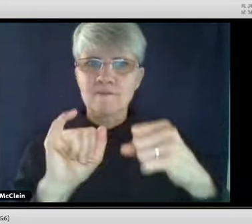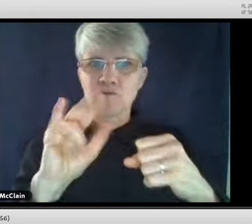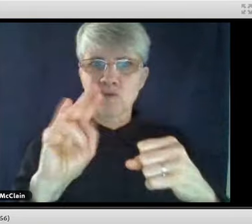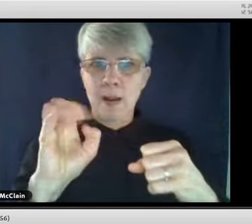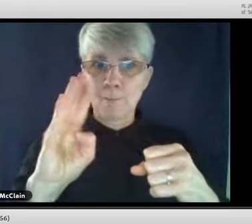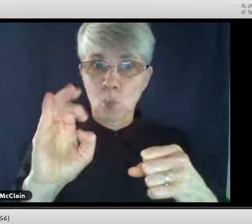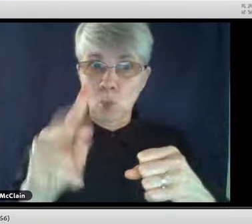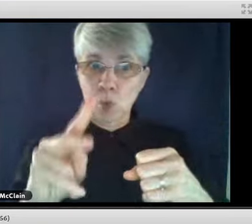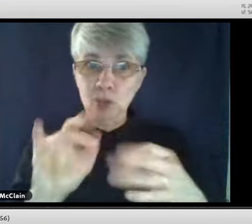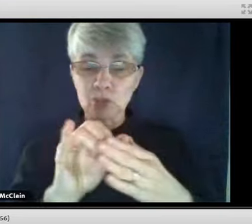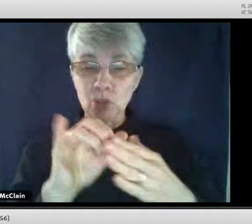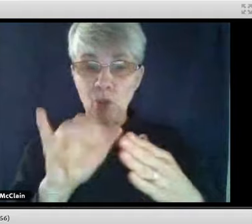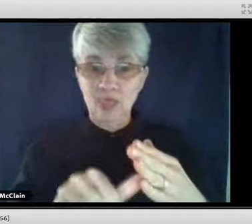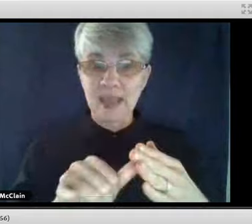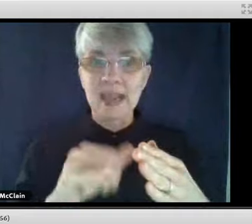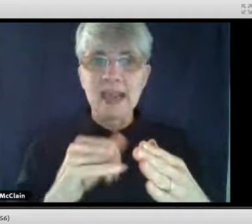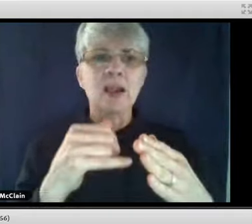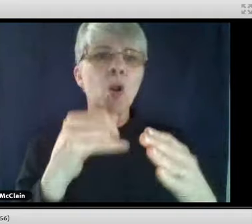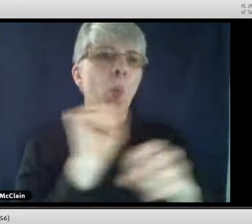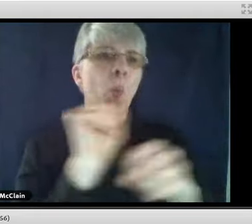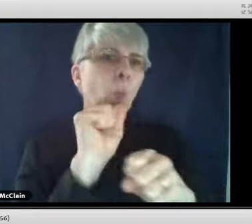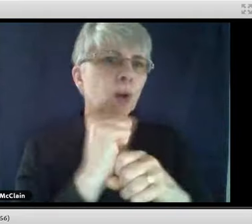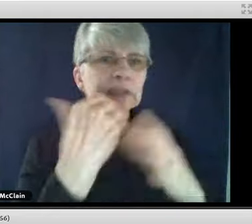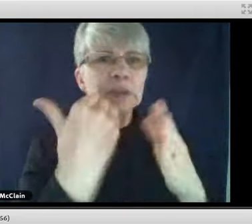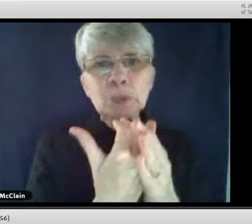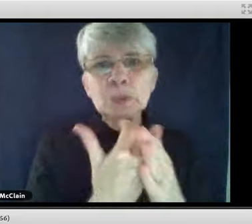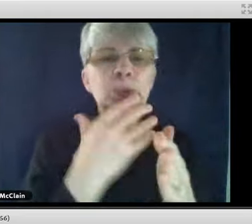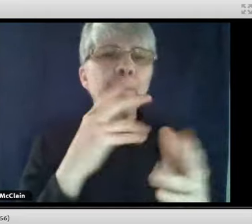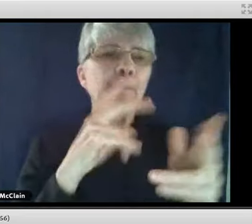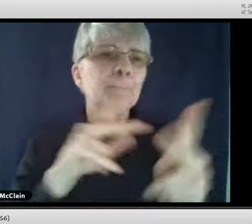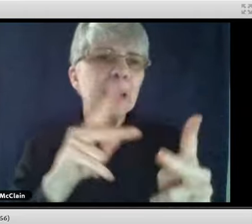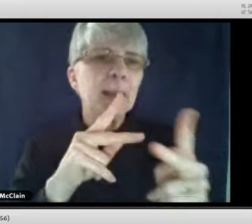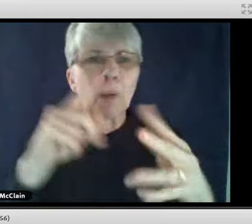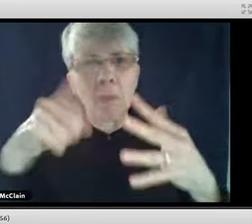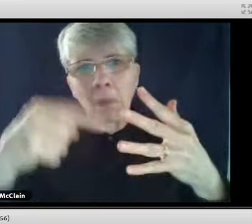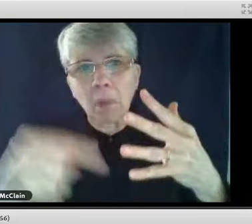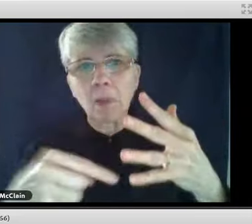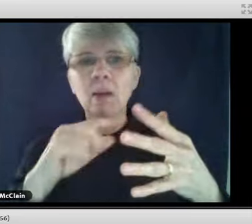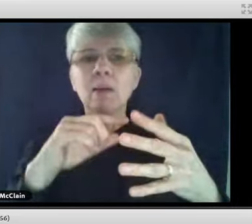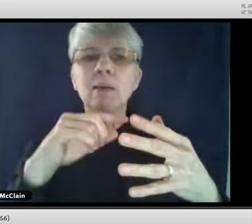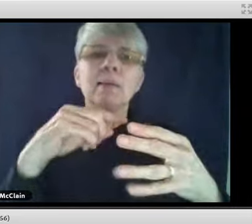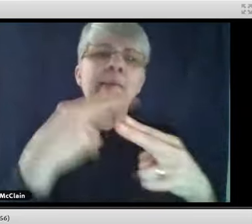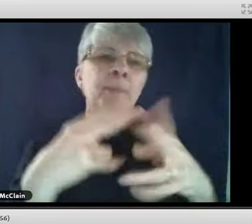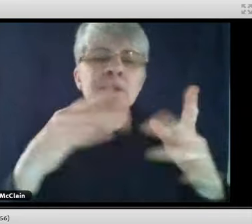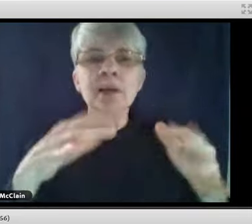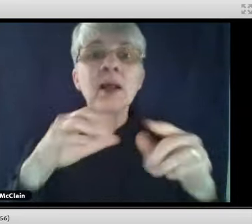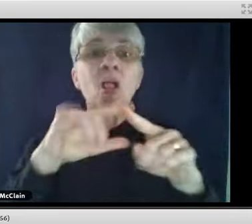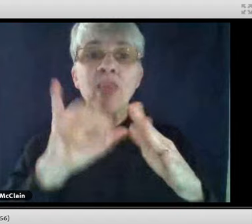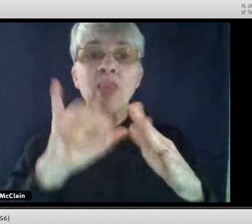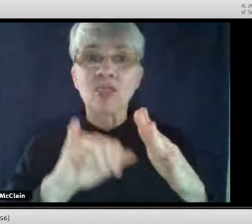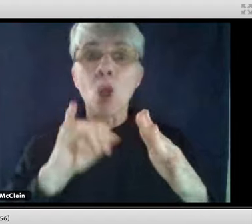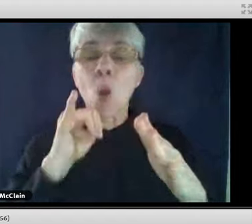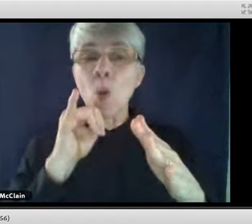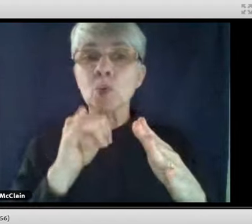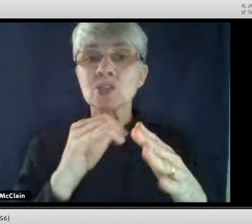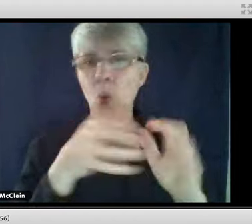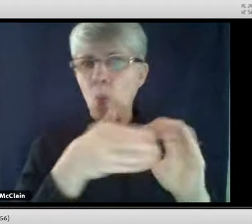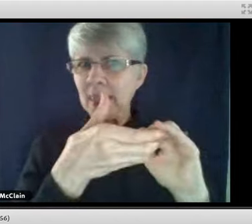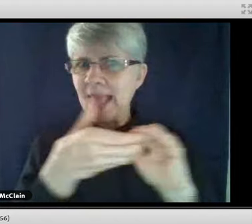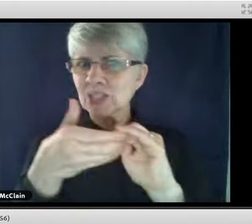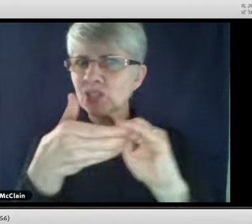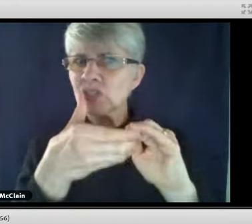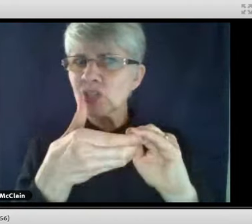our entities, right, all these works and people, etc., that those connections, those